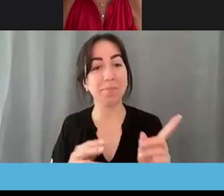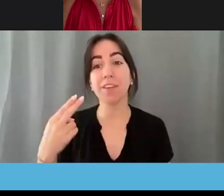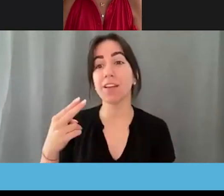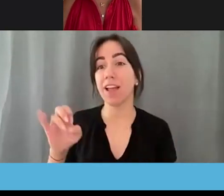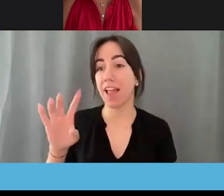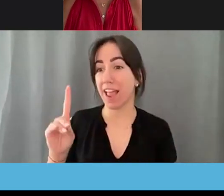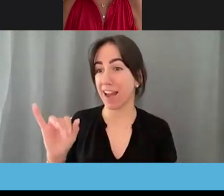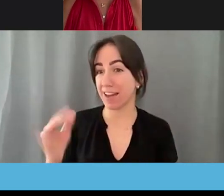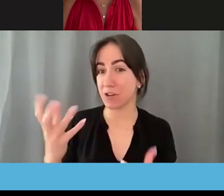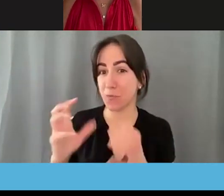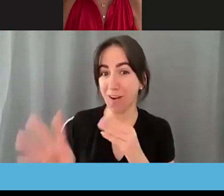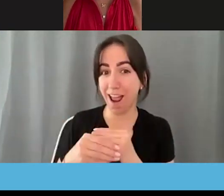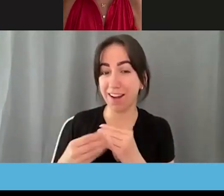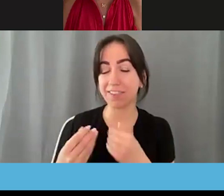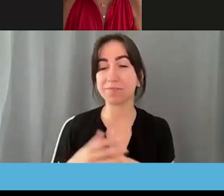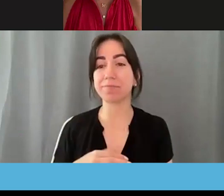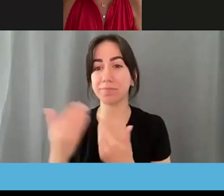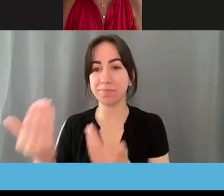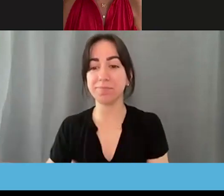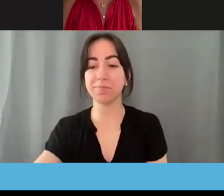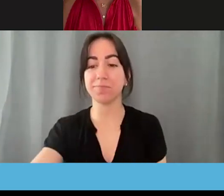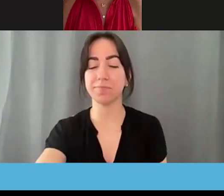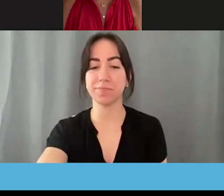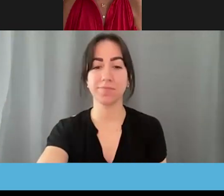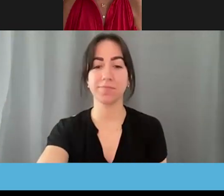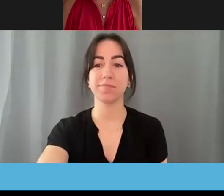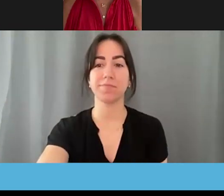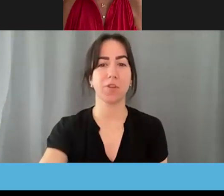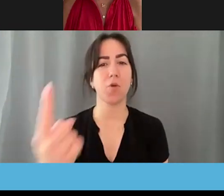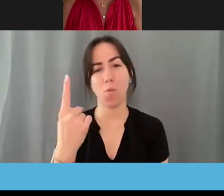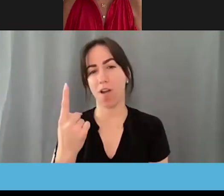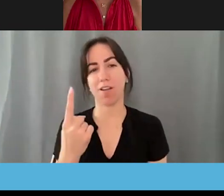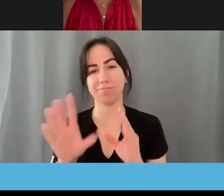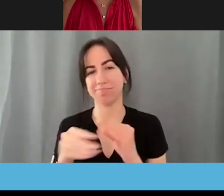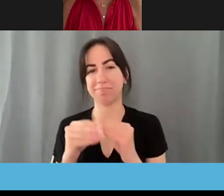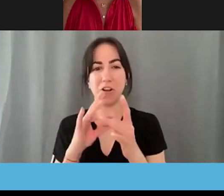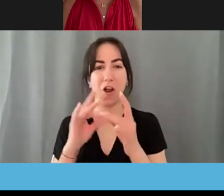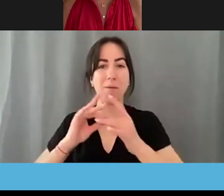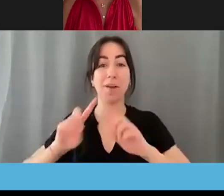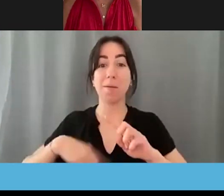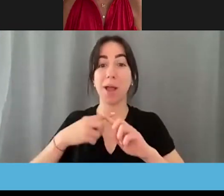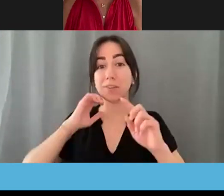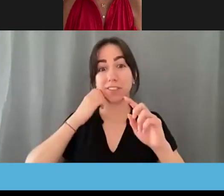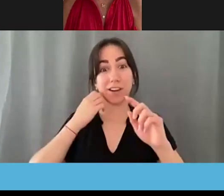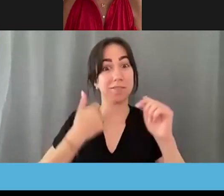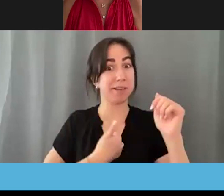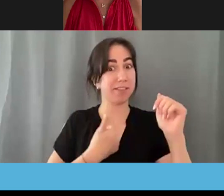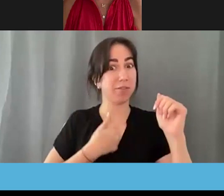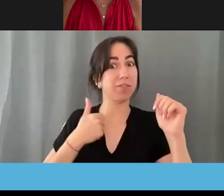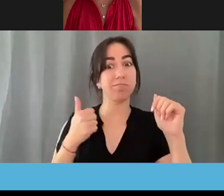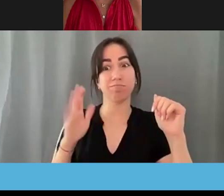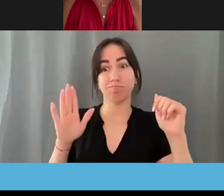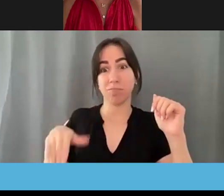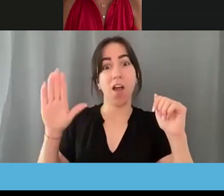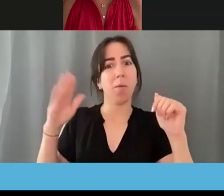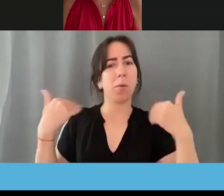Nicole, would you like to add to that or we can move on? Yeah, Heidi, go for it. One additional comment regarding being shy. I was very quiet as a child